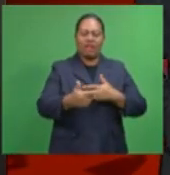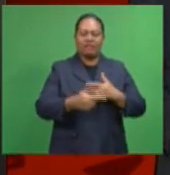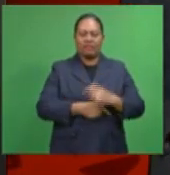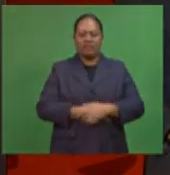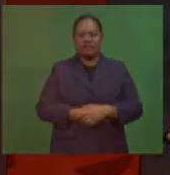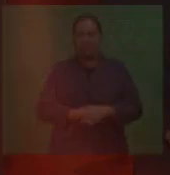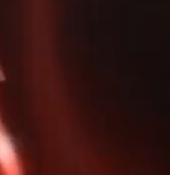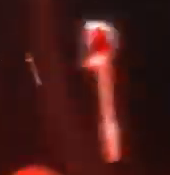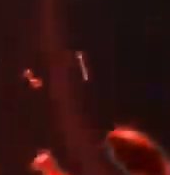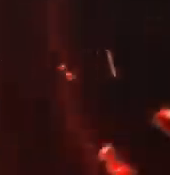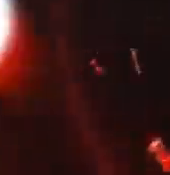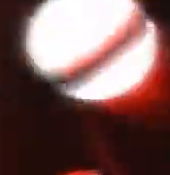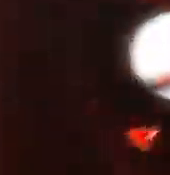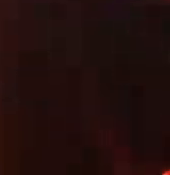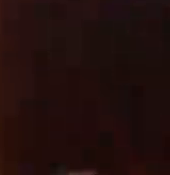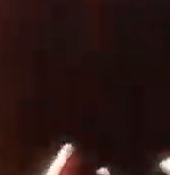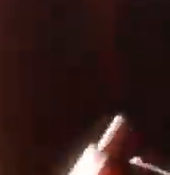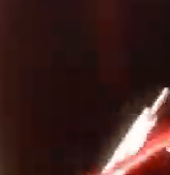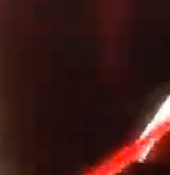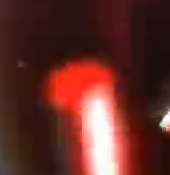evening.